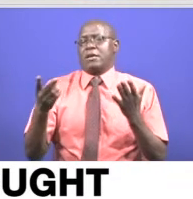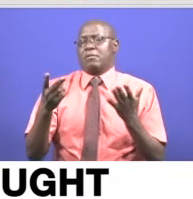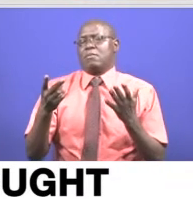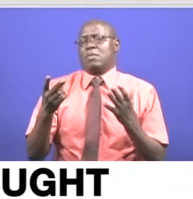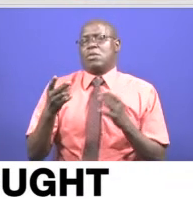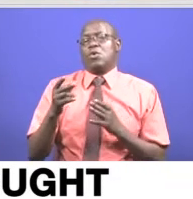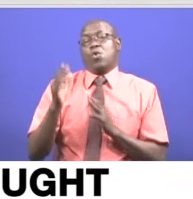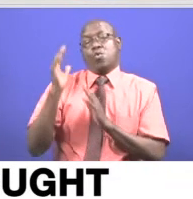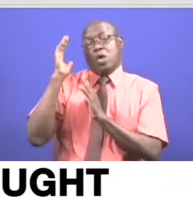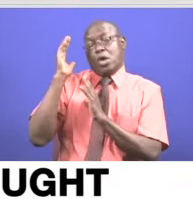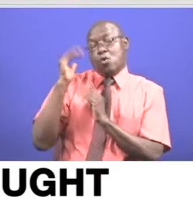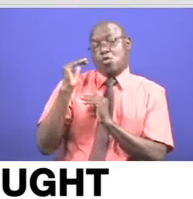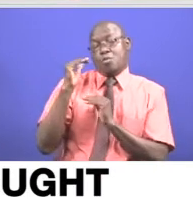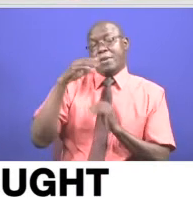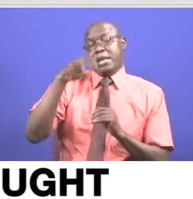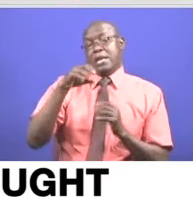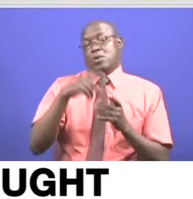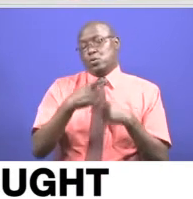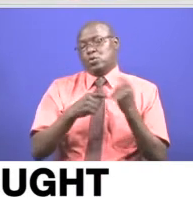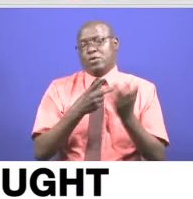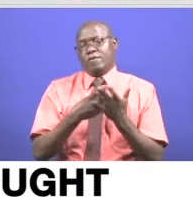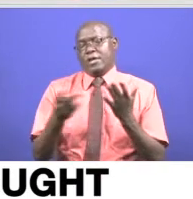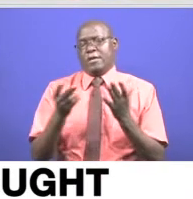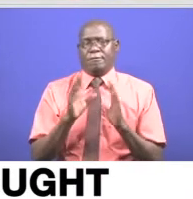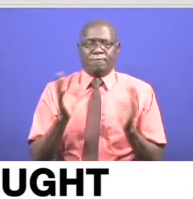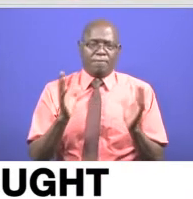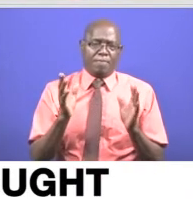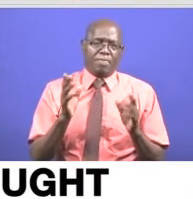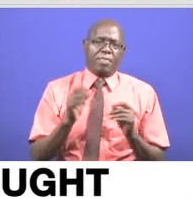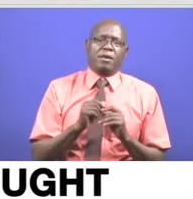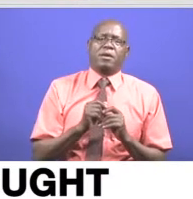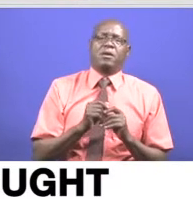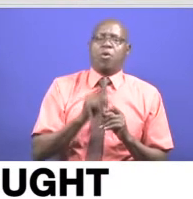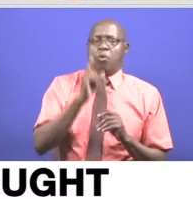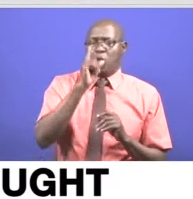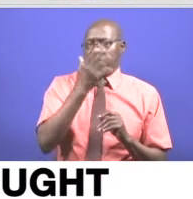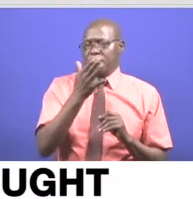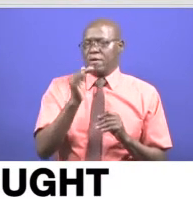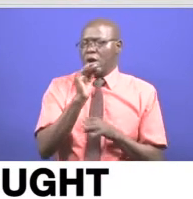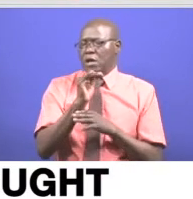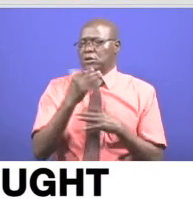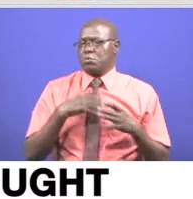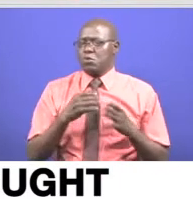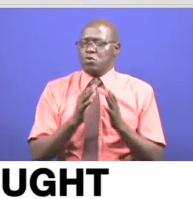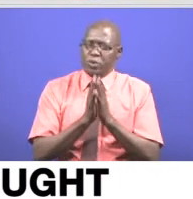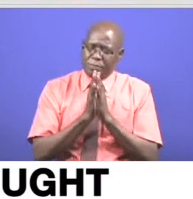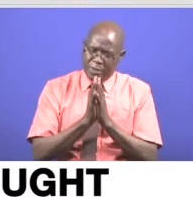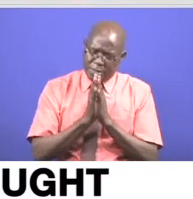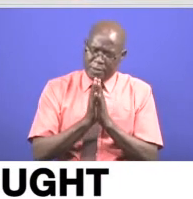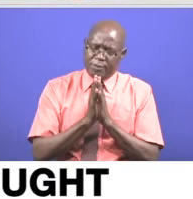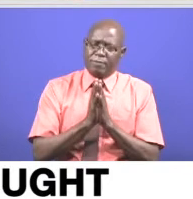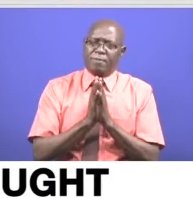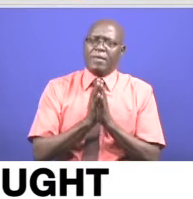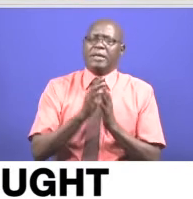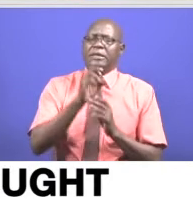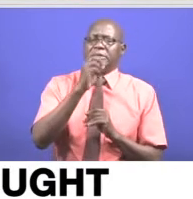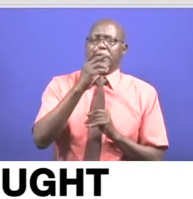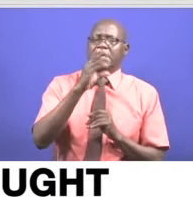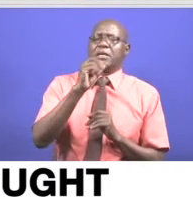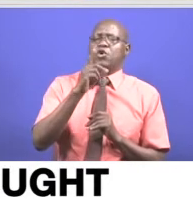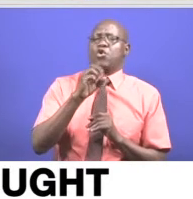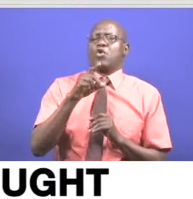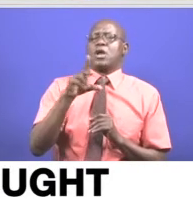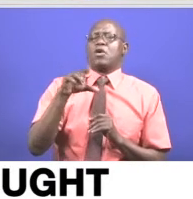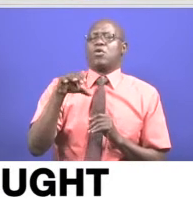continue failing. Mm-hmm. So one of the things we'll also ask the people is that we pray. If we make reference to 2 Chronicles chapter 7,